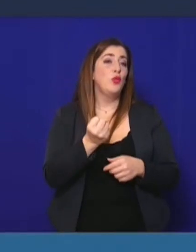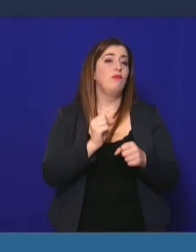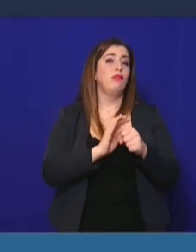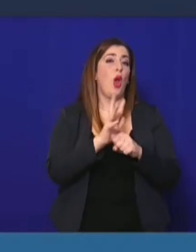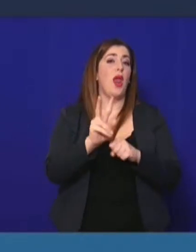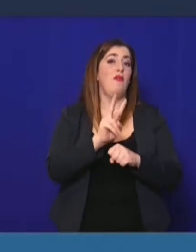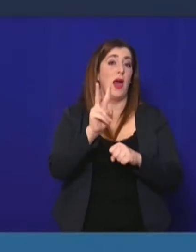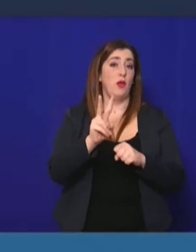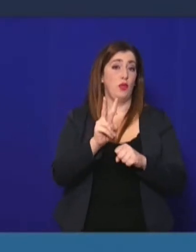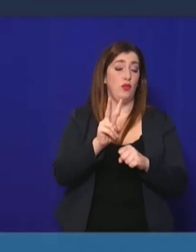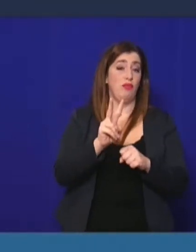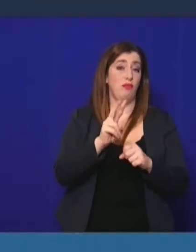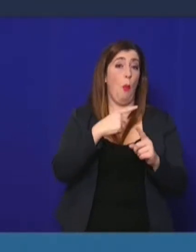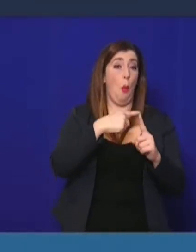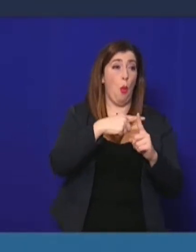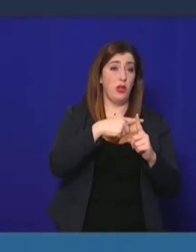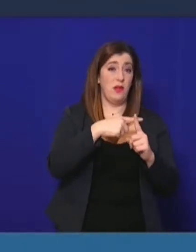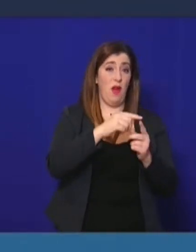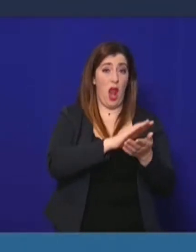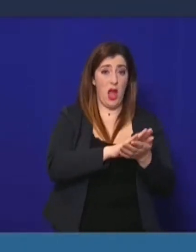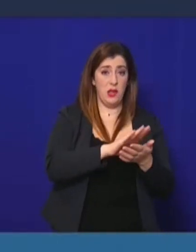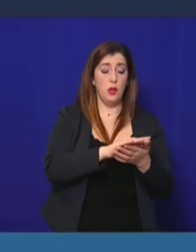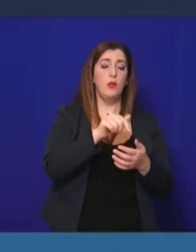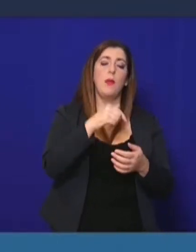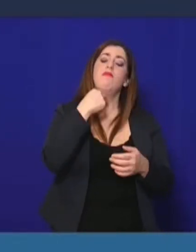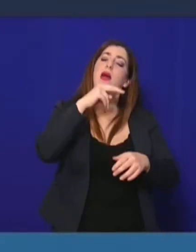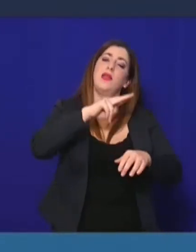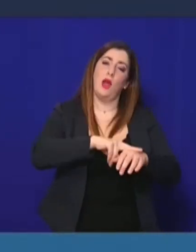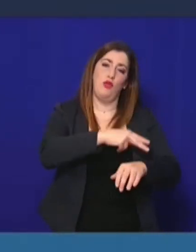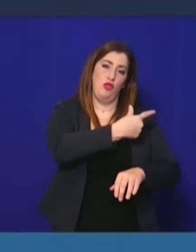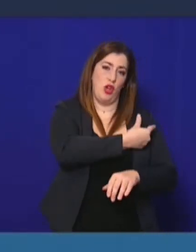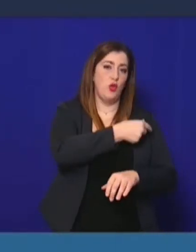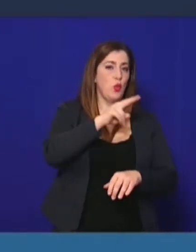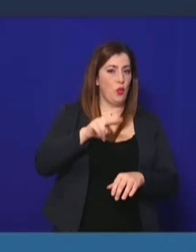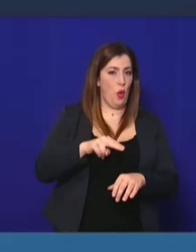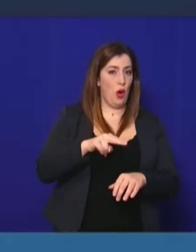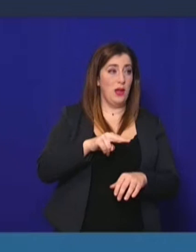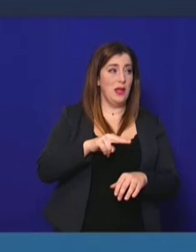ifiequ u jgħaddu 6 ġimgħat ikun jistgħu wkoll jieħdu it-tilqima.